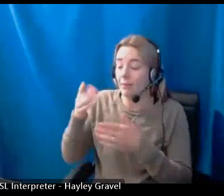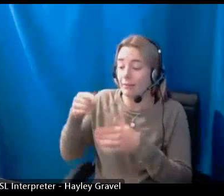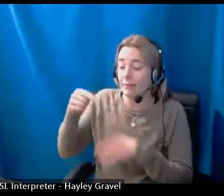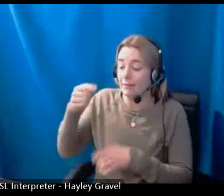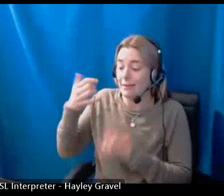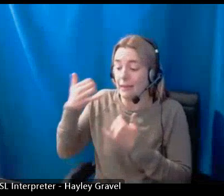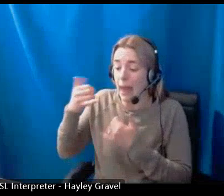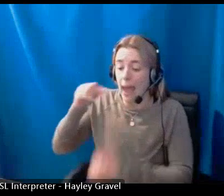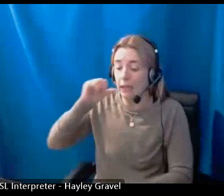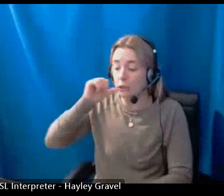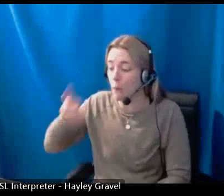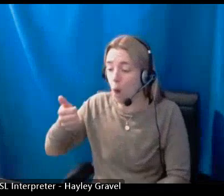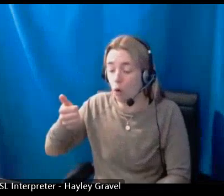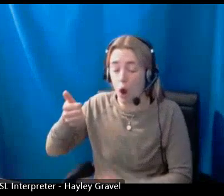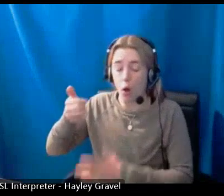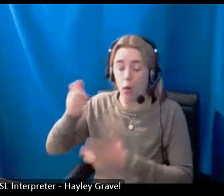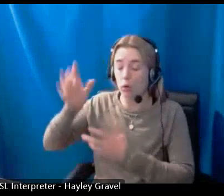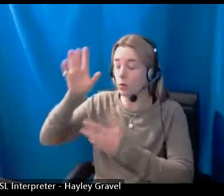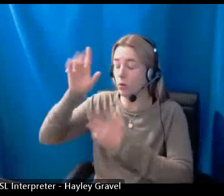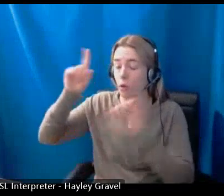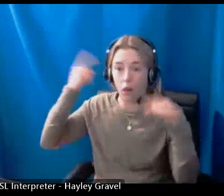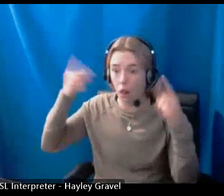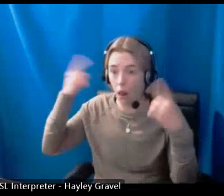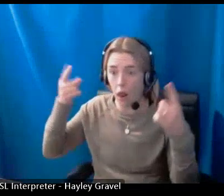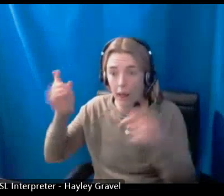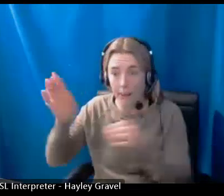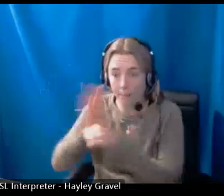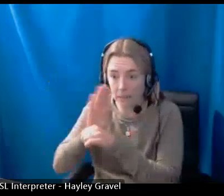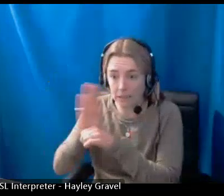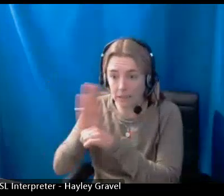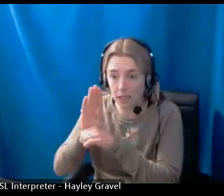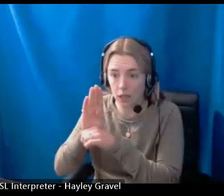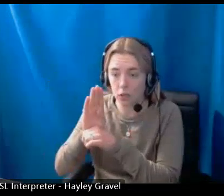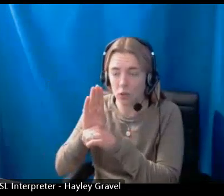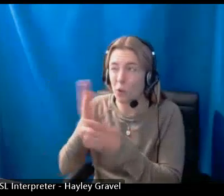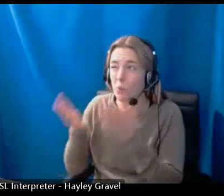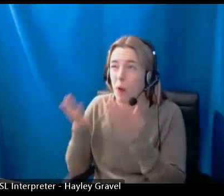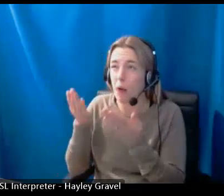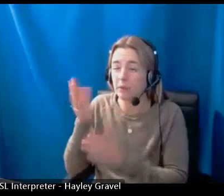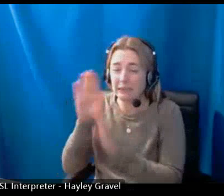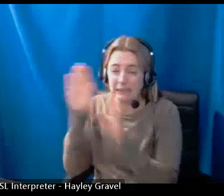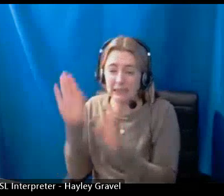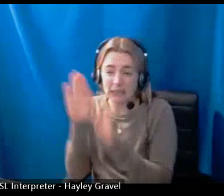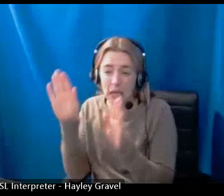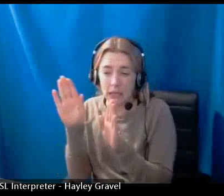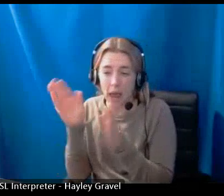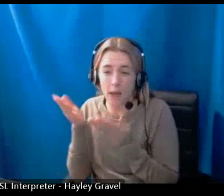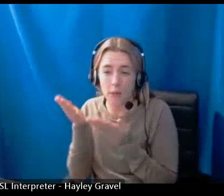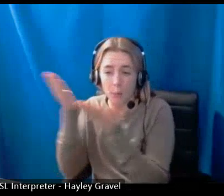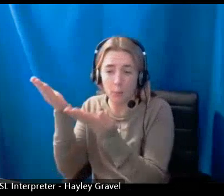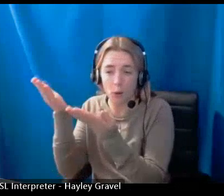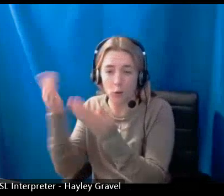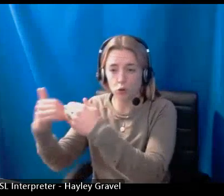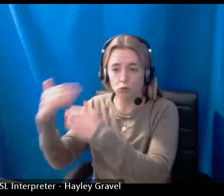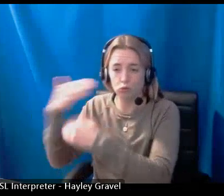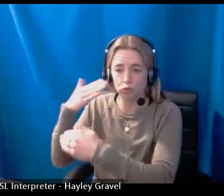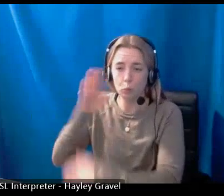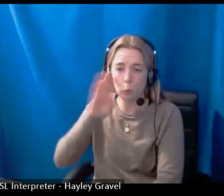I have a crazy tomorrow. So don't look for those before sometime Sunday. Okay. Got